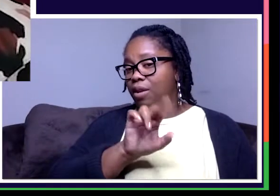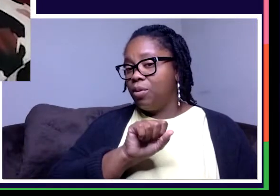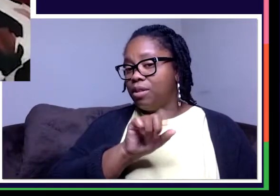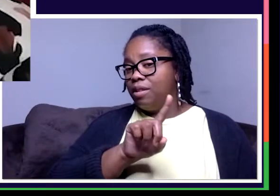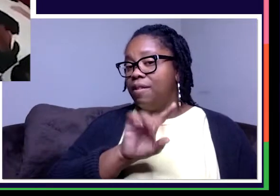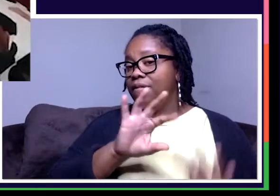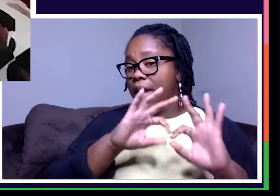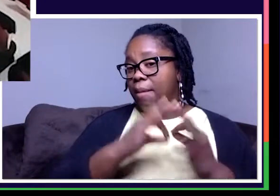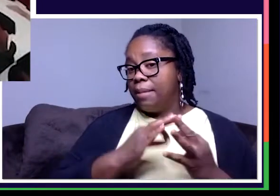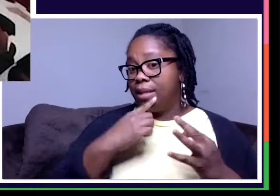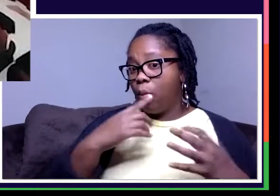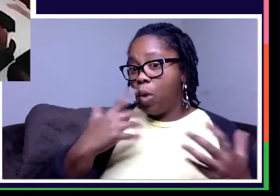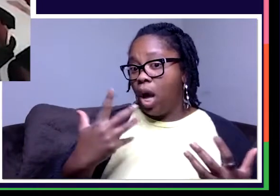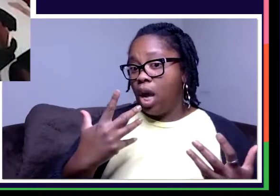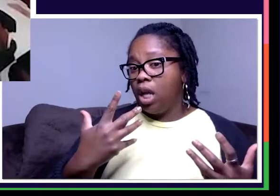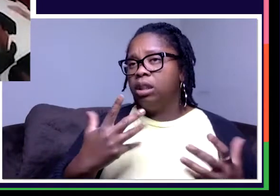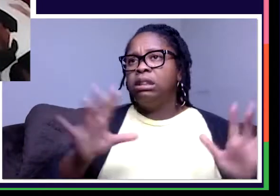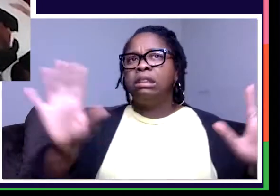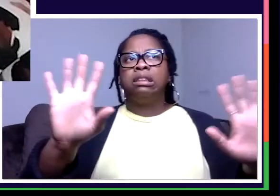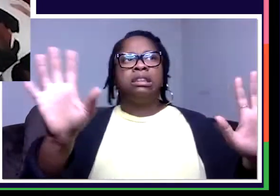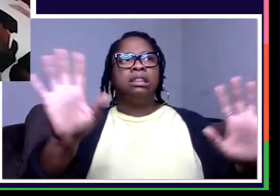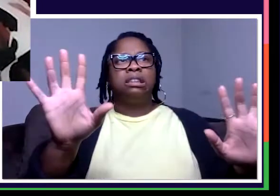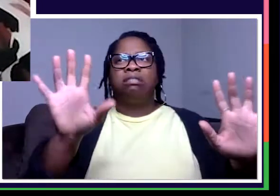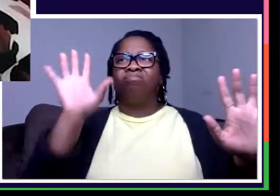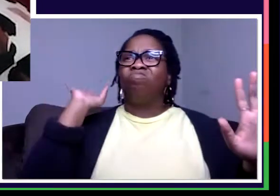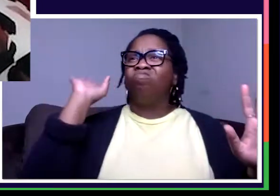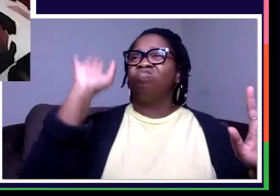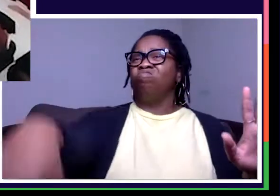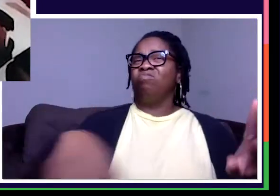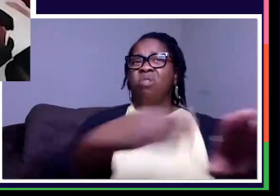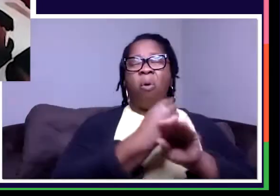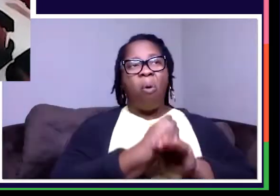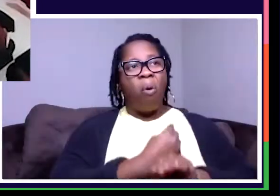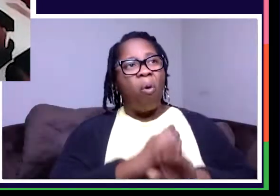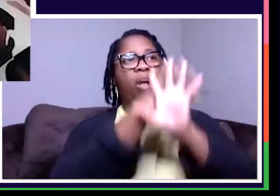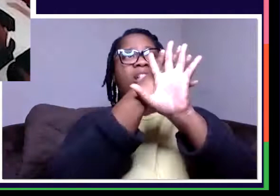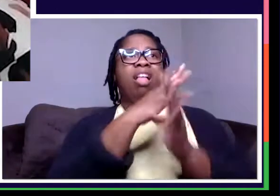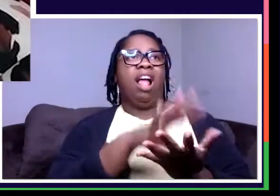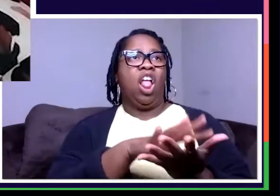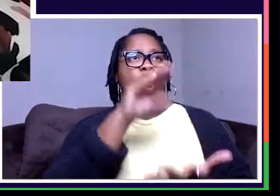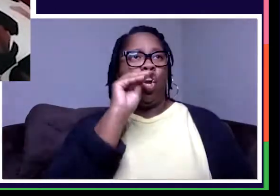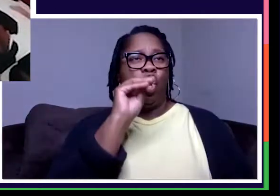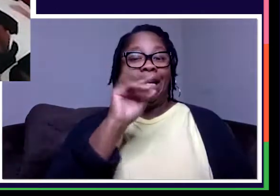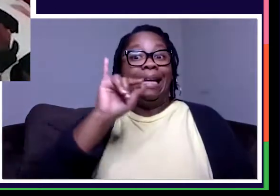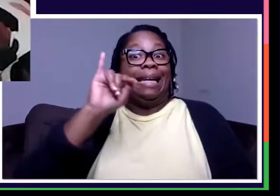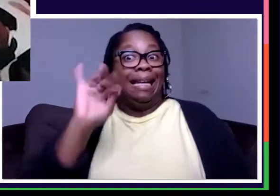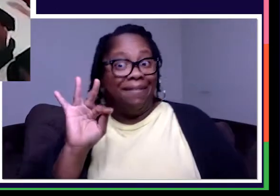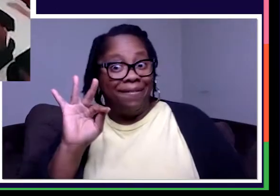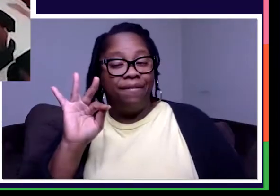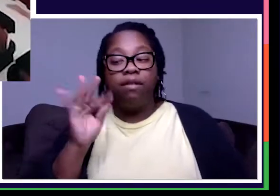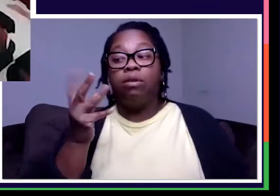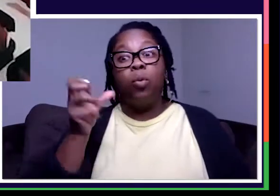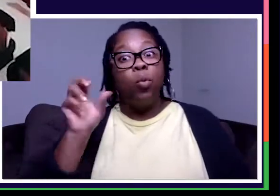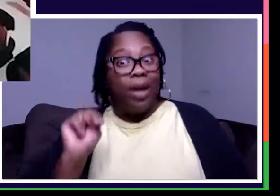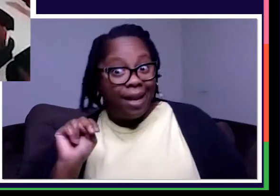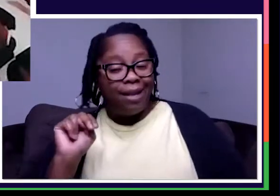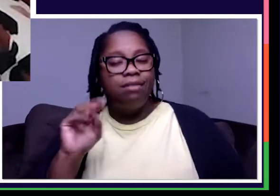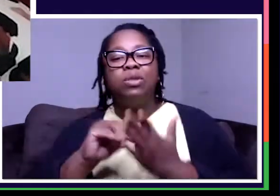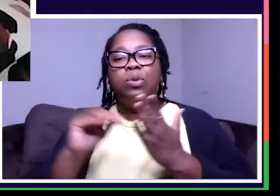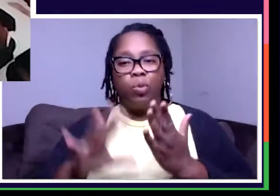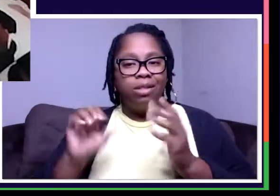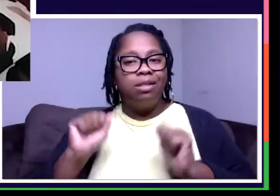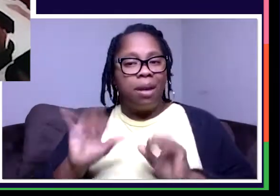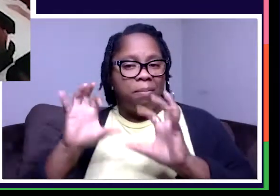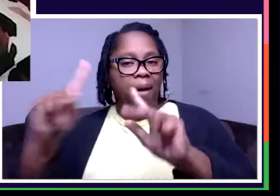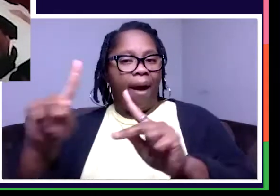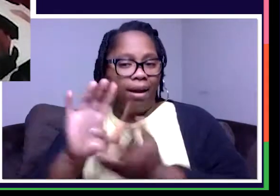66% of LAUSD families say they want to stay fully online learning if and